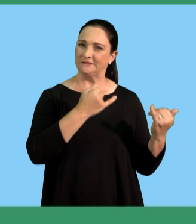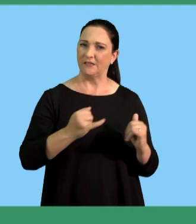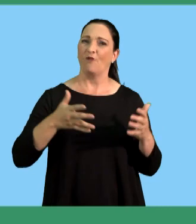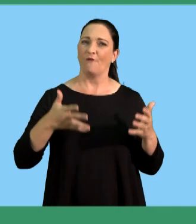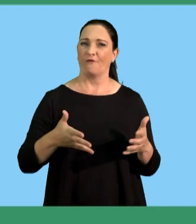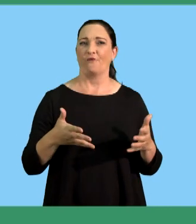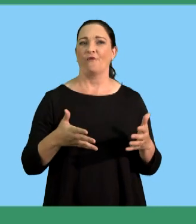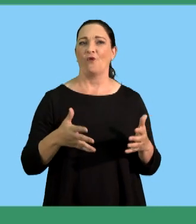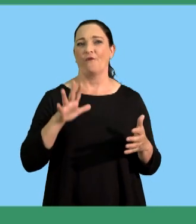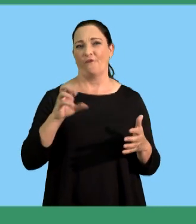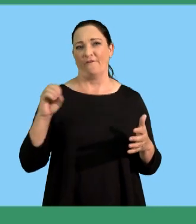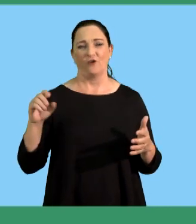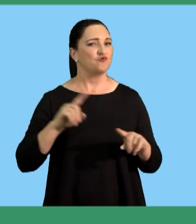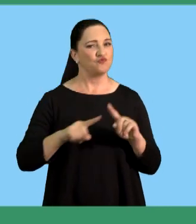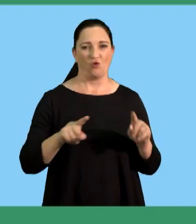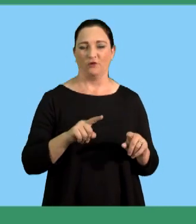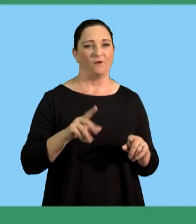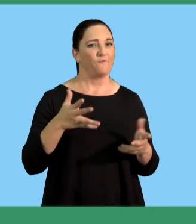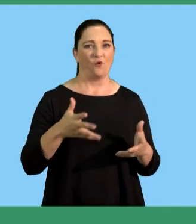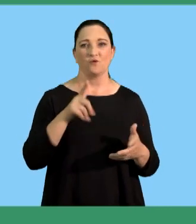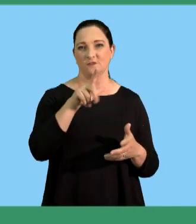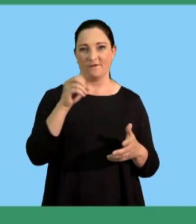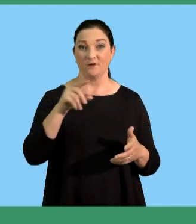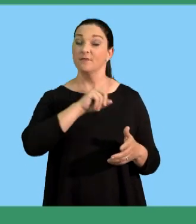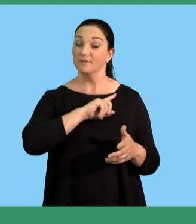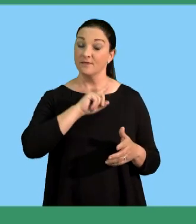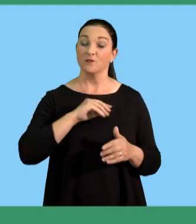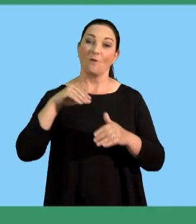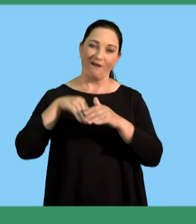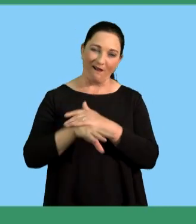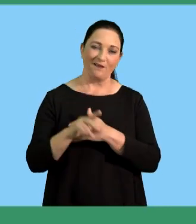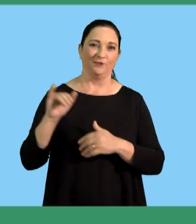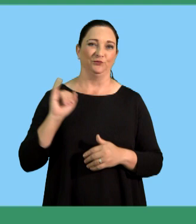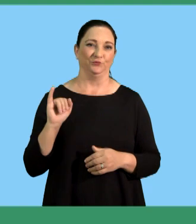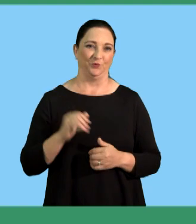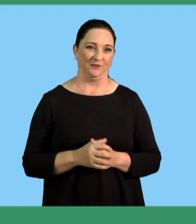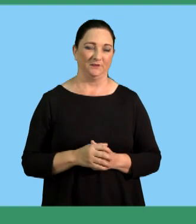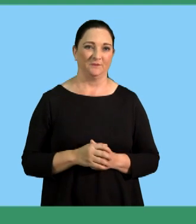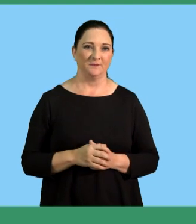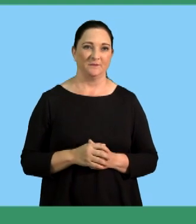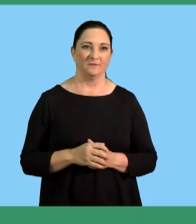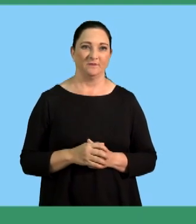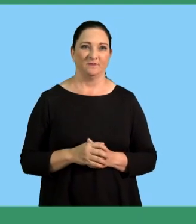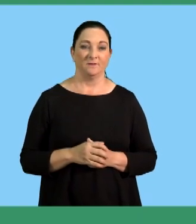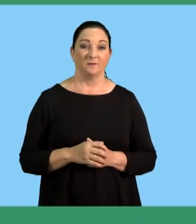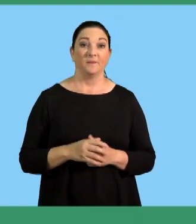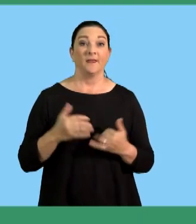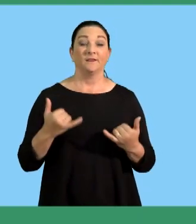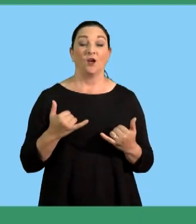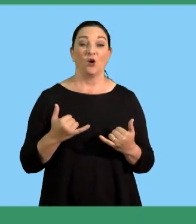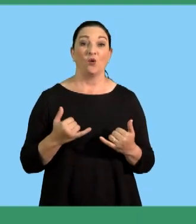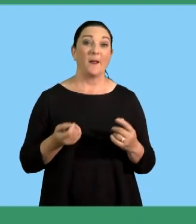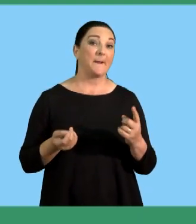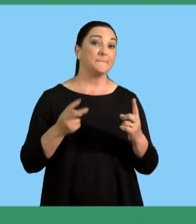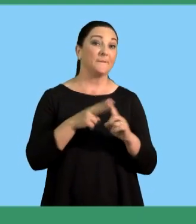are paying insurance for 500,000. So that is what we mean for with the term underinsurance. What is